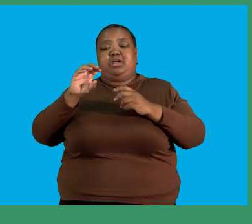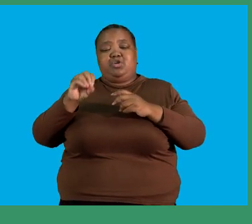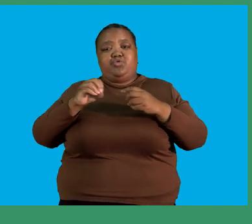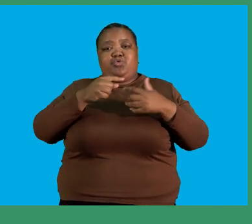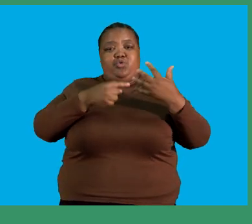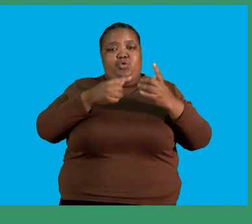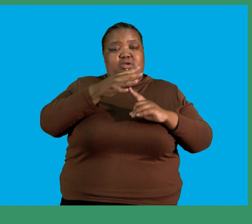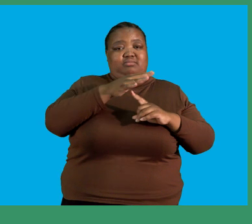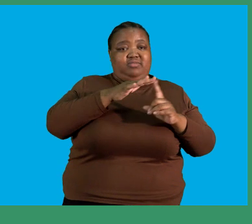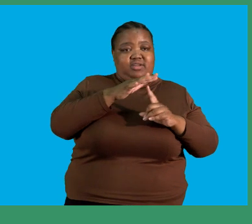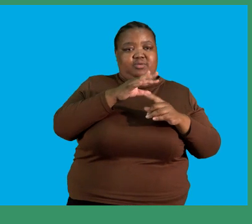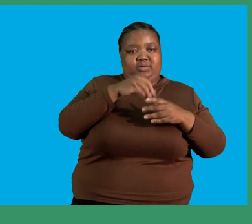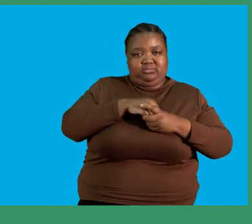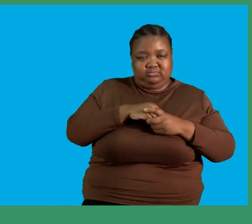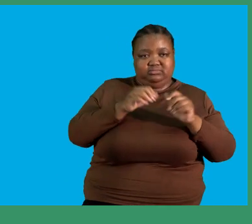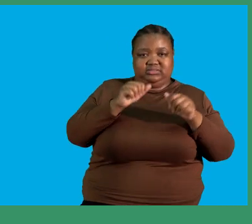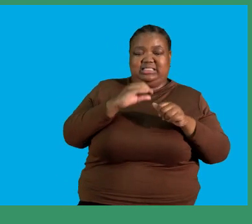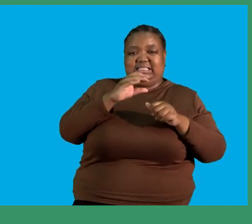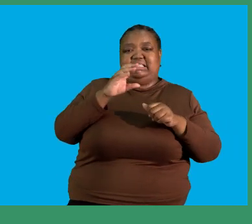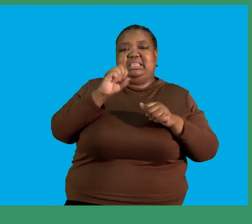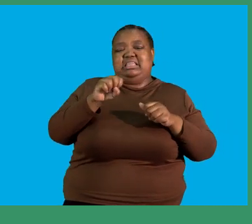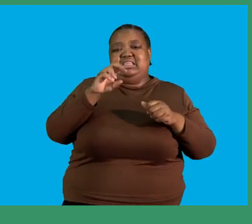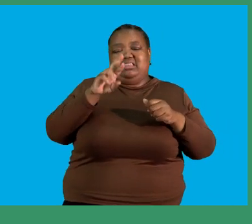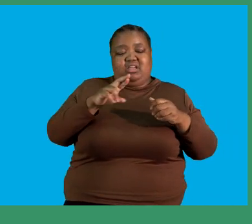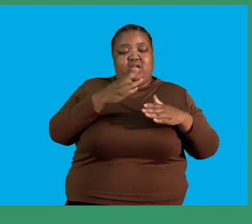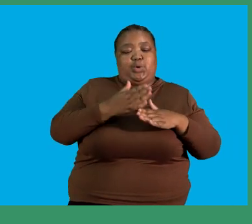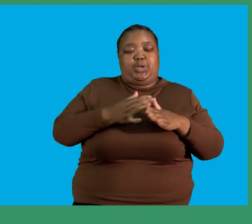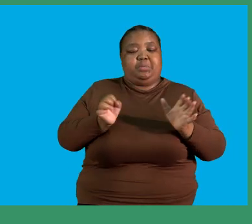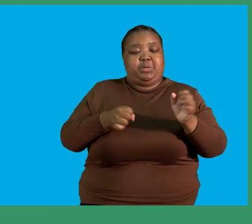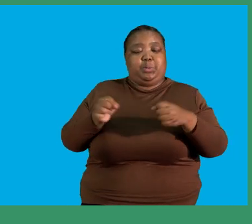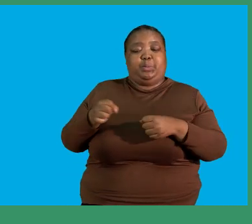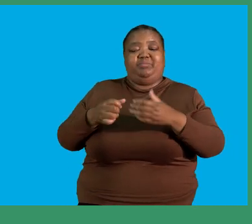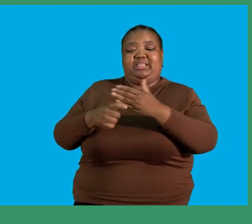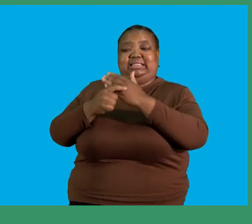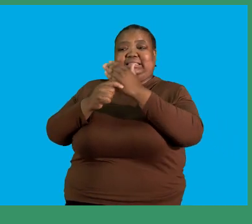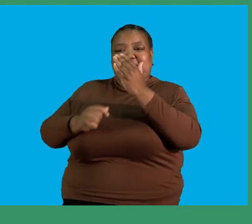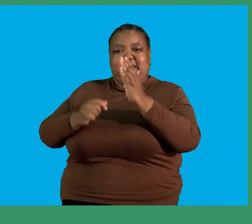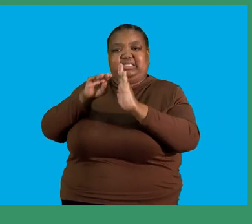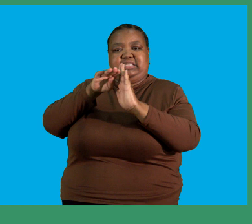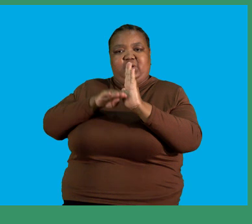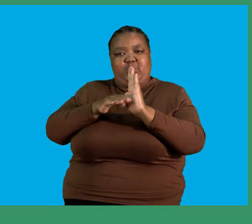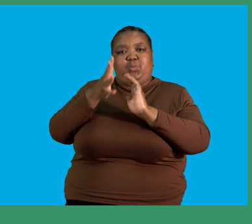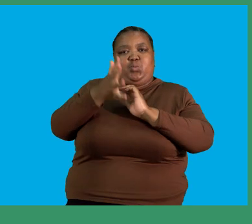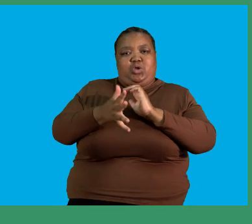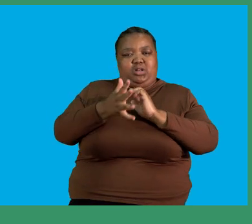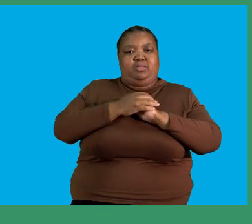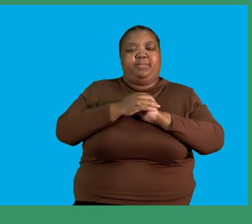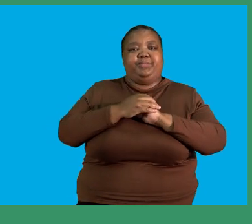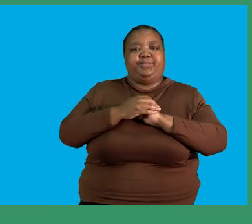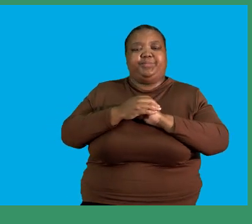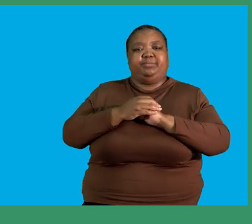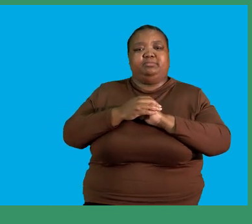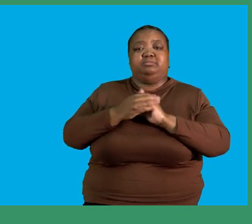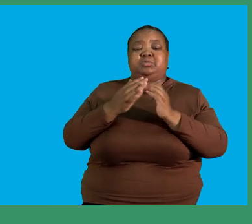these macro environment components, such as your CSR and creating jobs, we are going to get tax